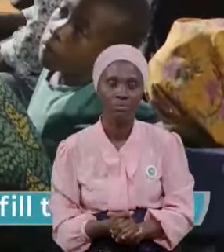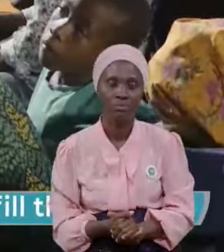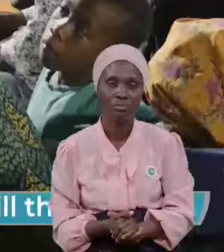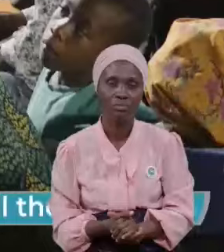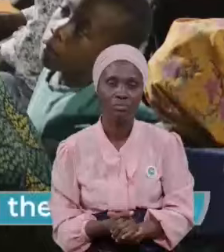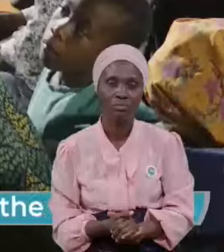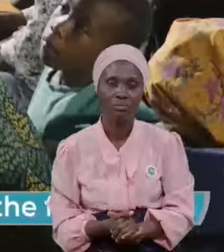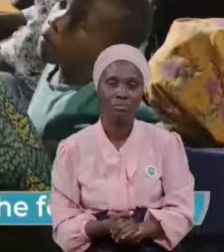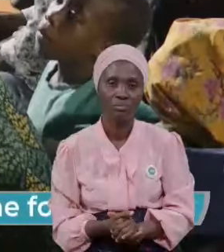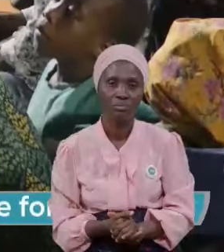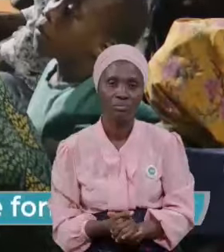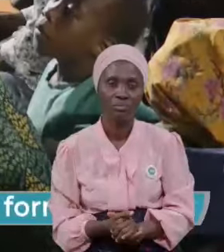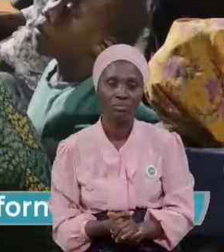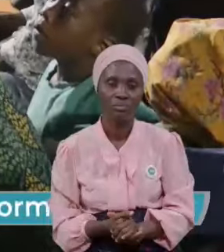counselors.